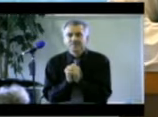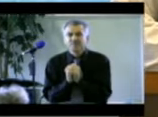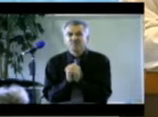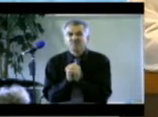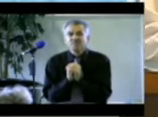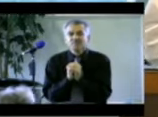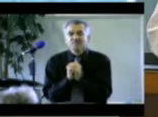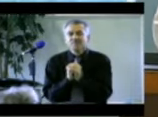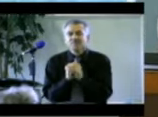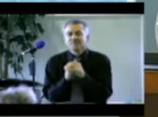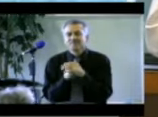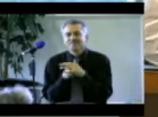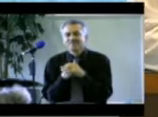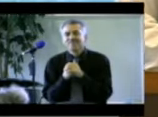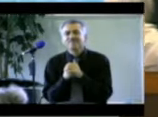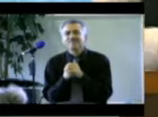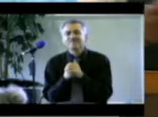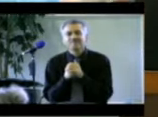Believe.